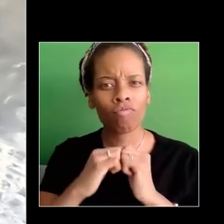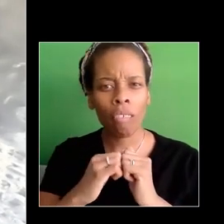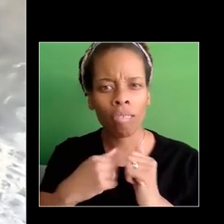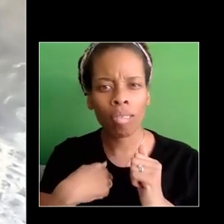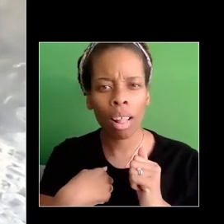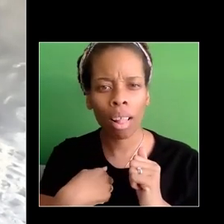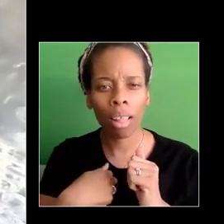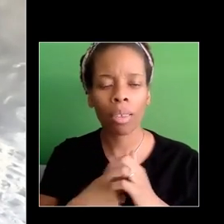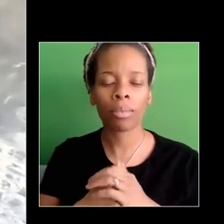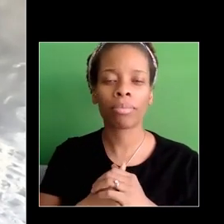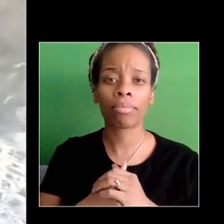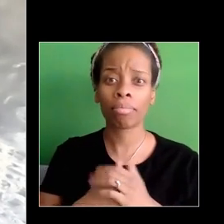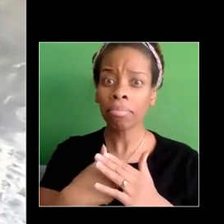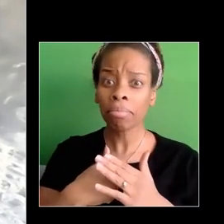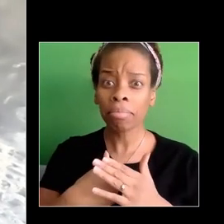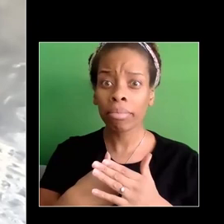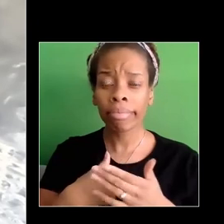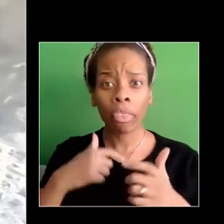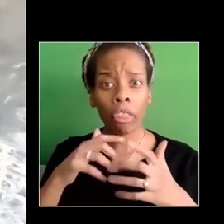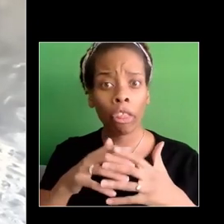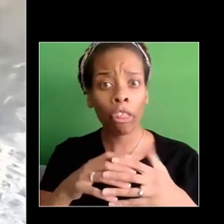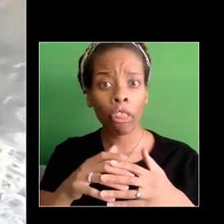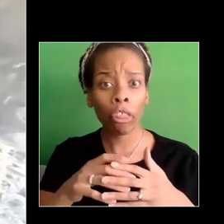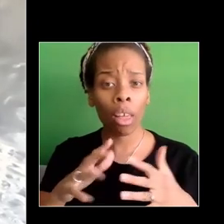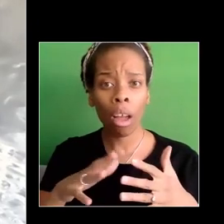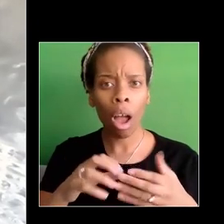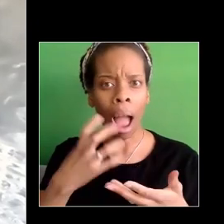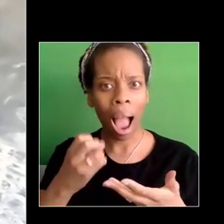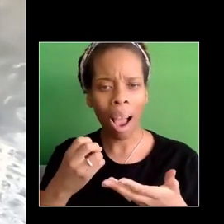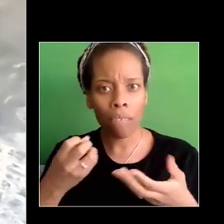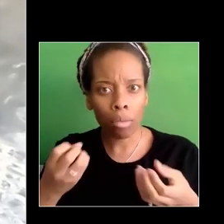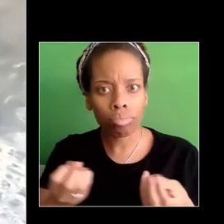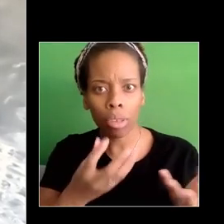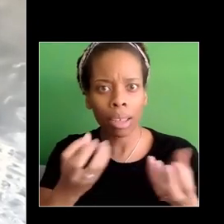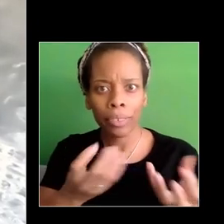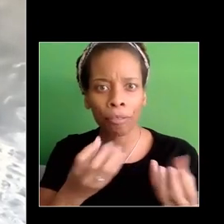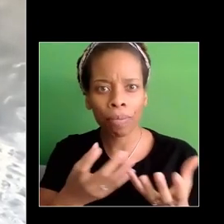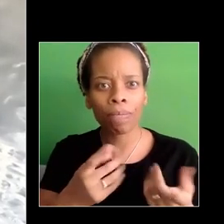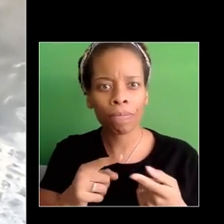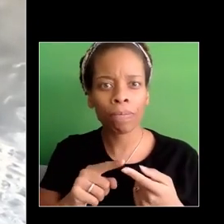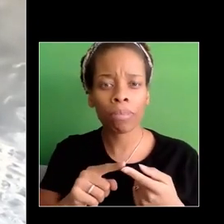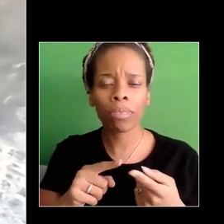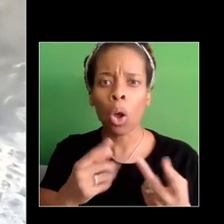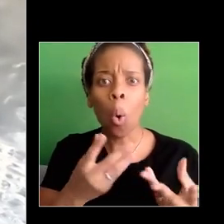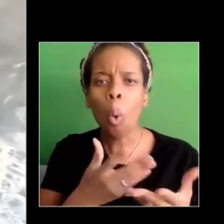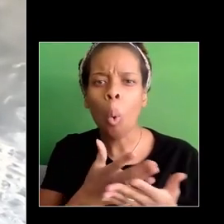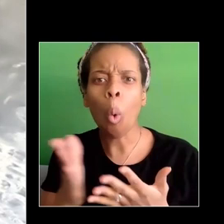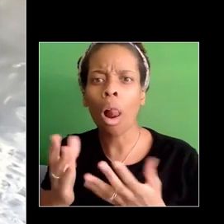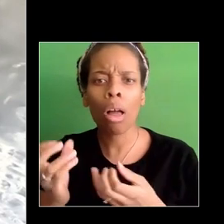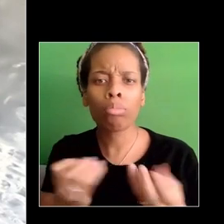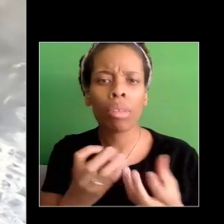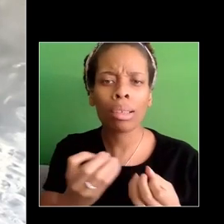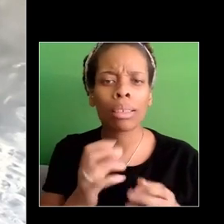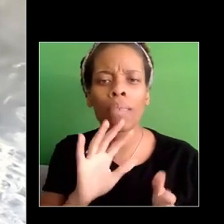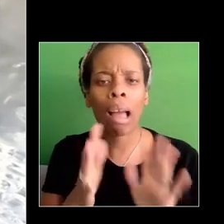I think it was actually quite productive in some ways. So not in all ways, but certainly in some ways. And yeah, I think it